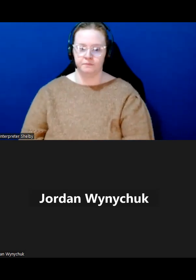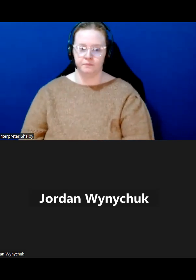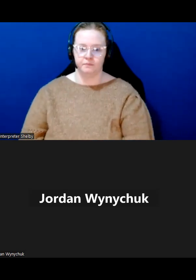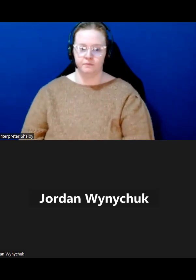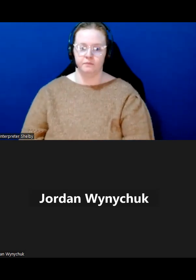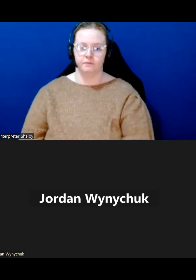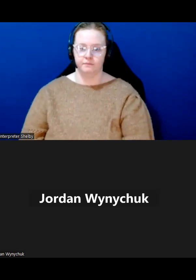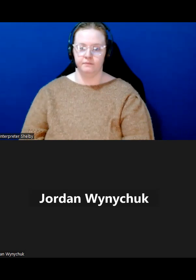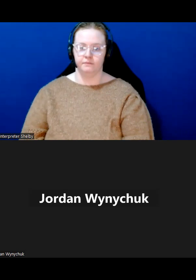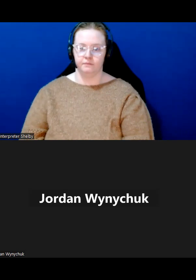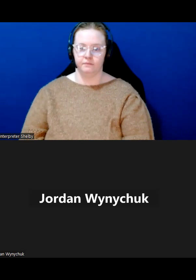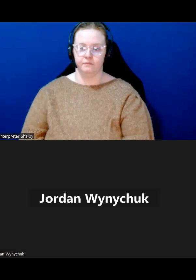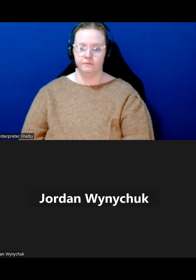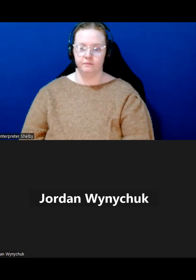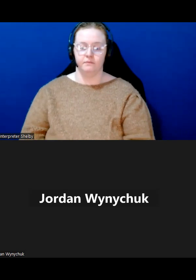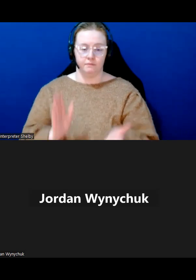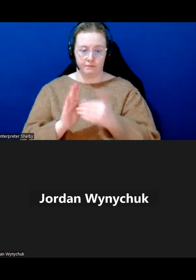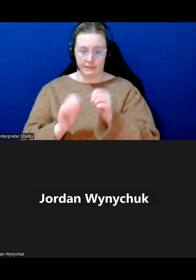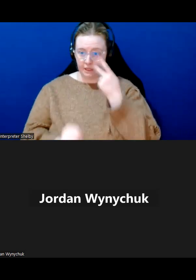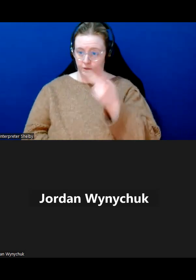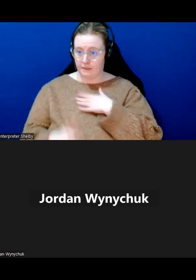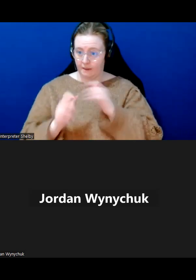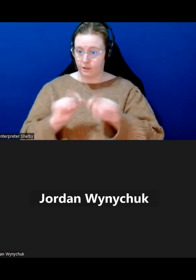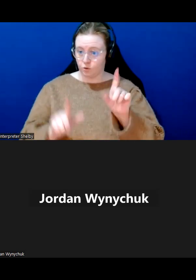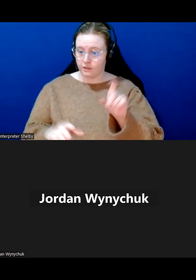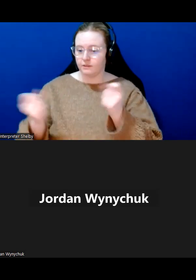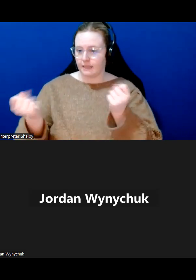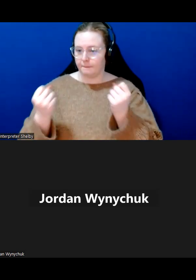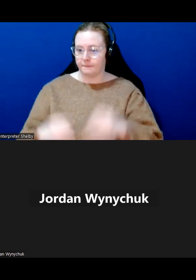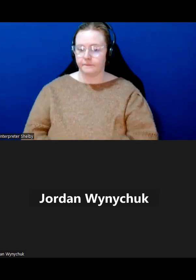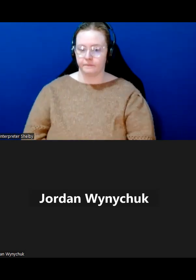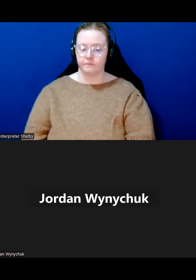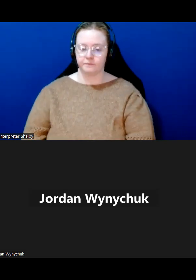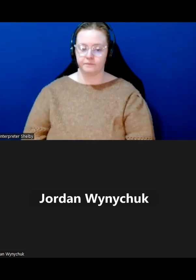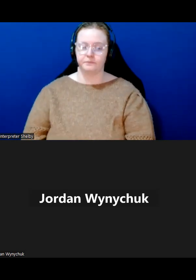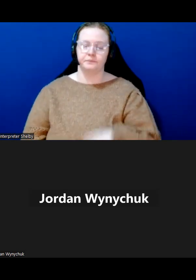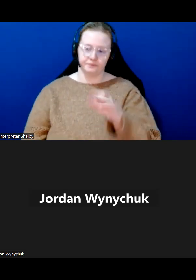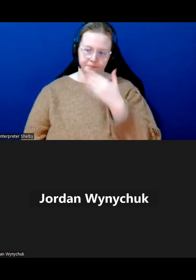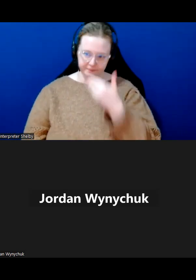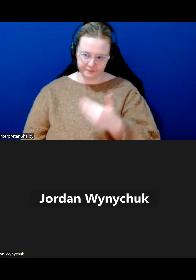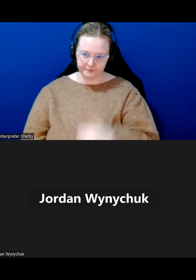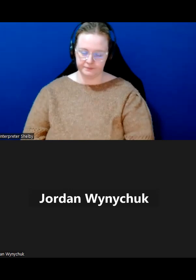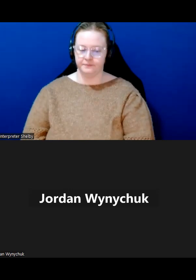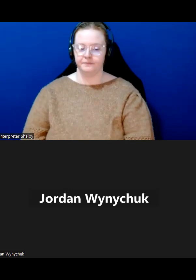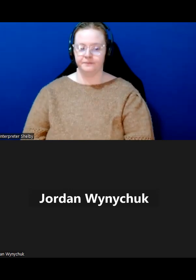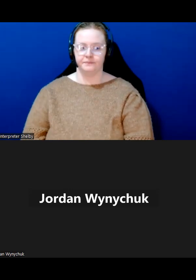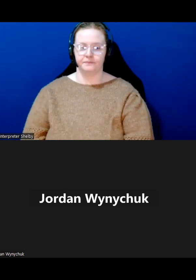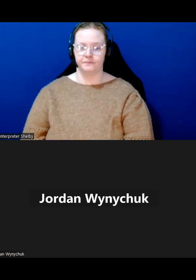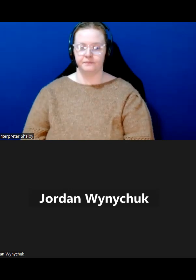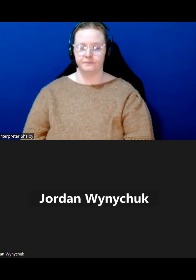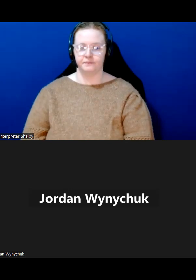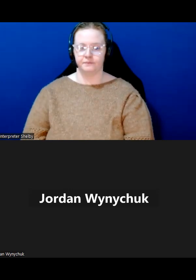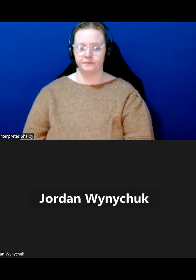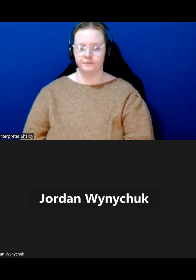Perfect. Again, can everybody see my screen? Yep. Yes. Okay. Thank you. So before I'm going to just move